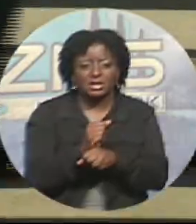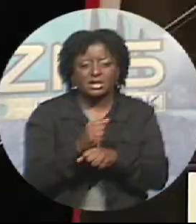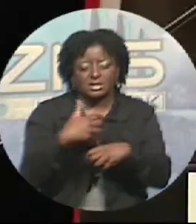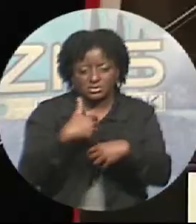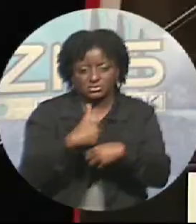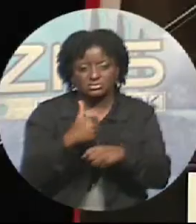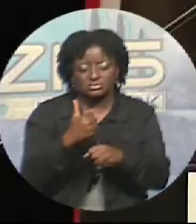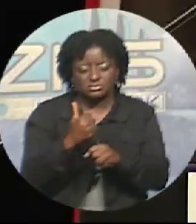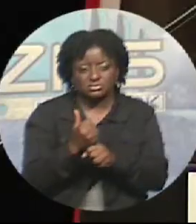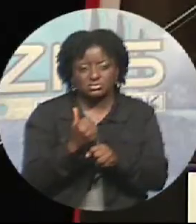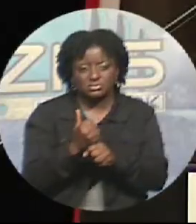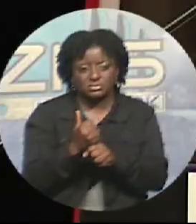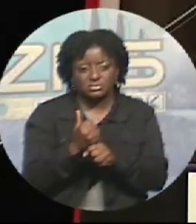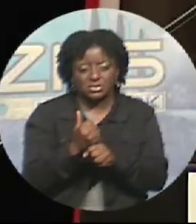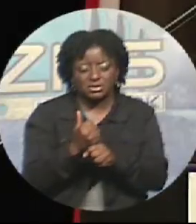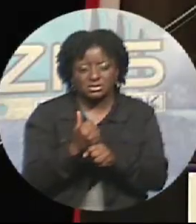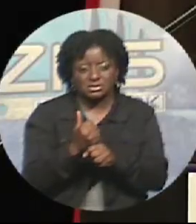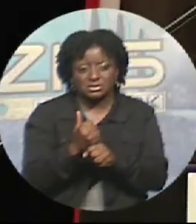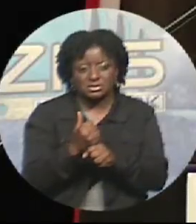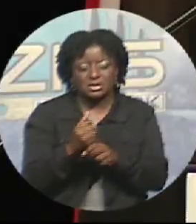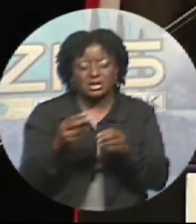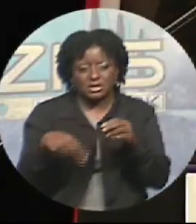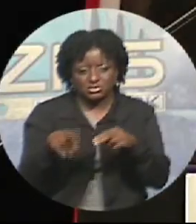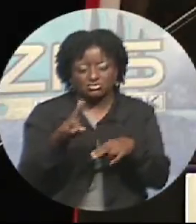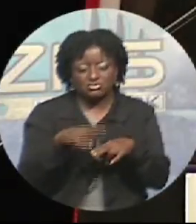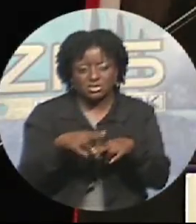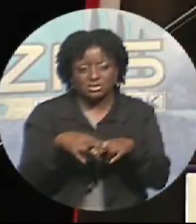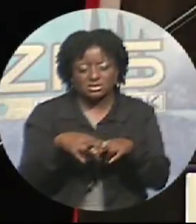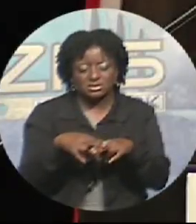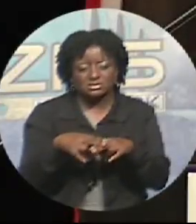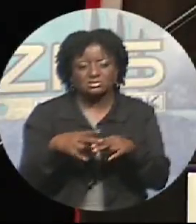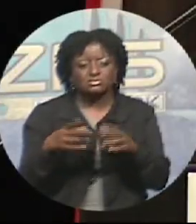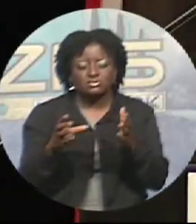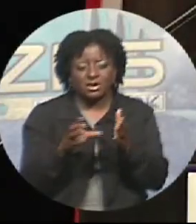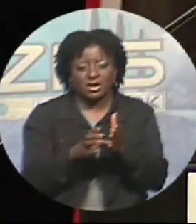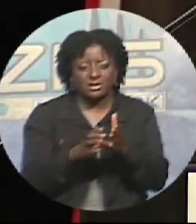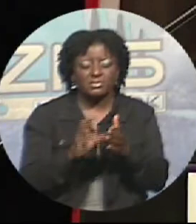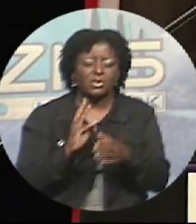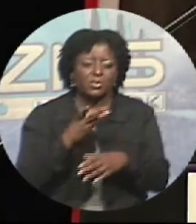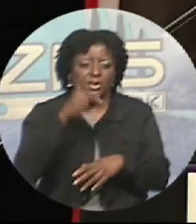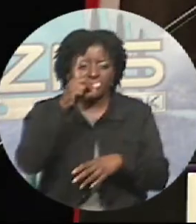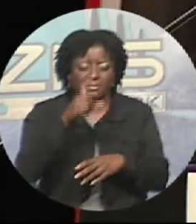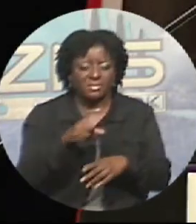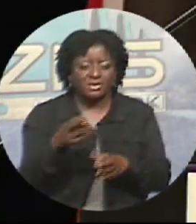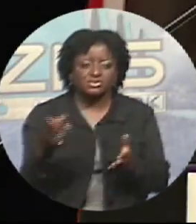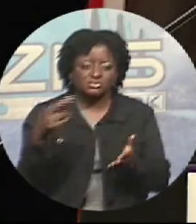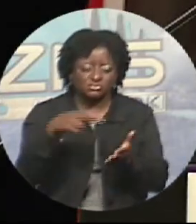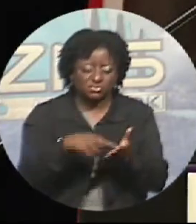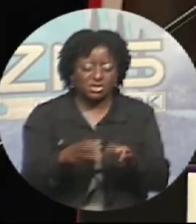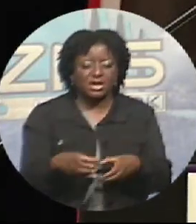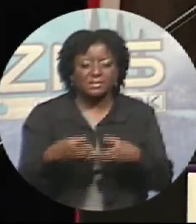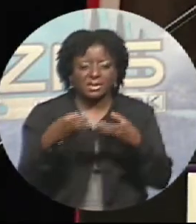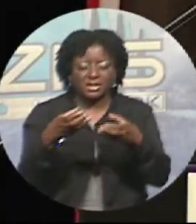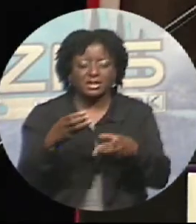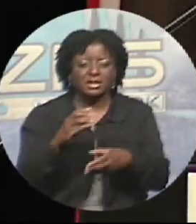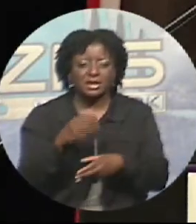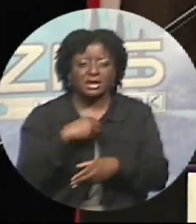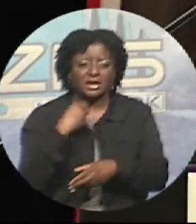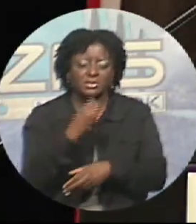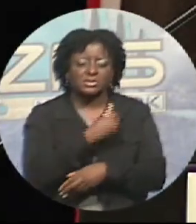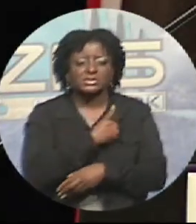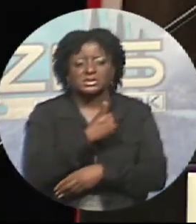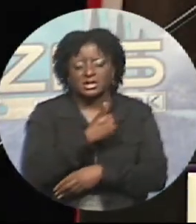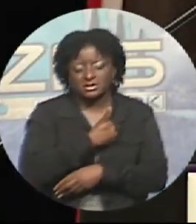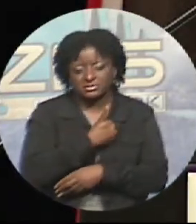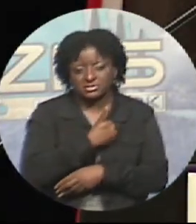crime. We must recommit ourselves to save the young, to engage